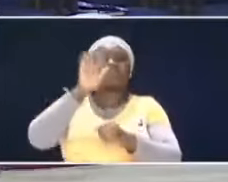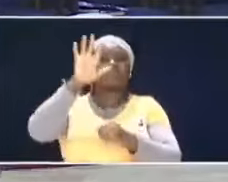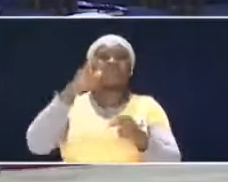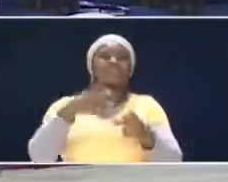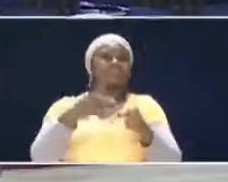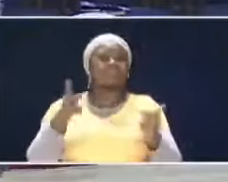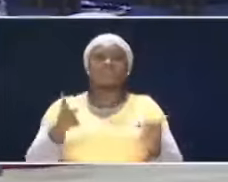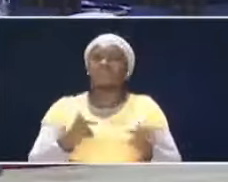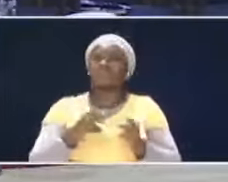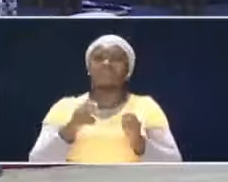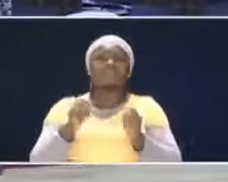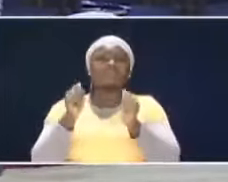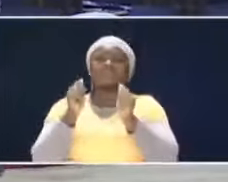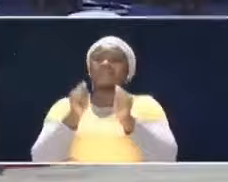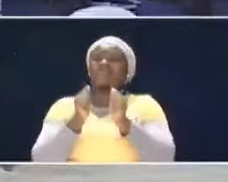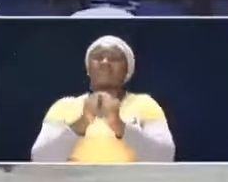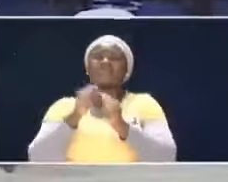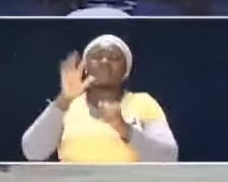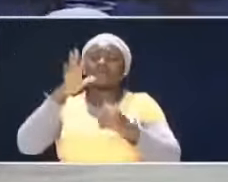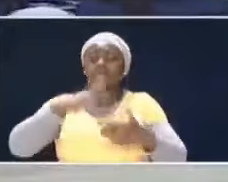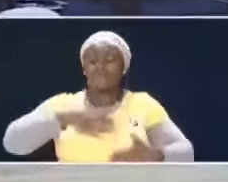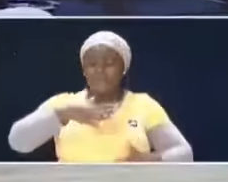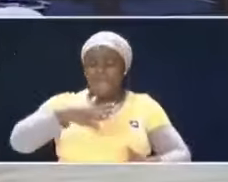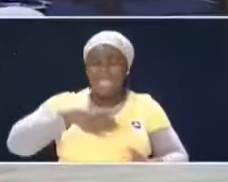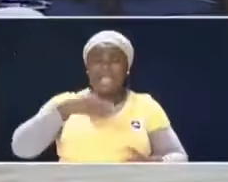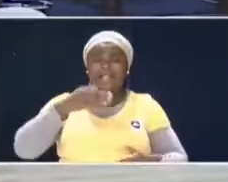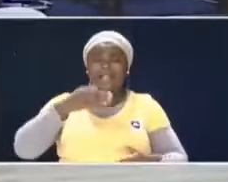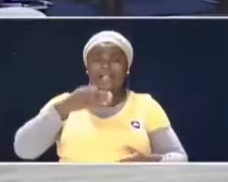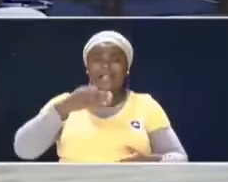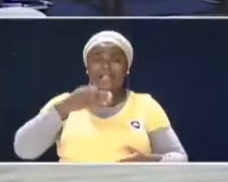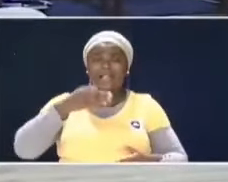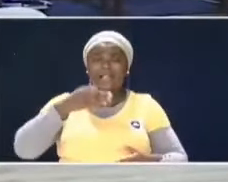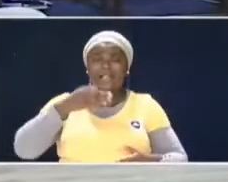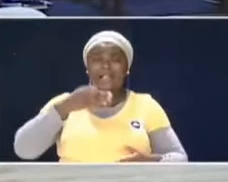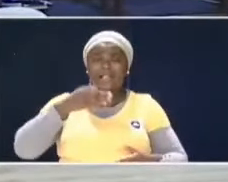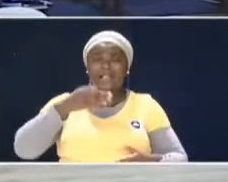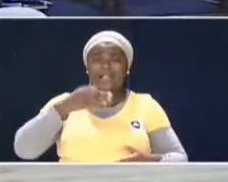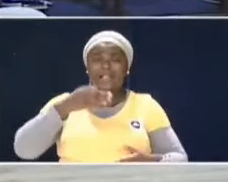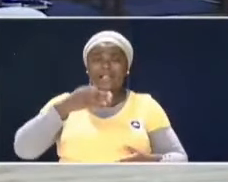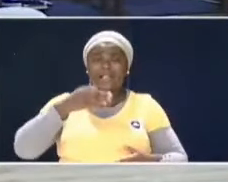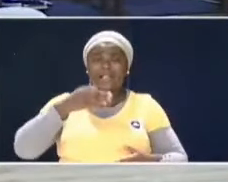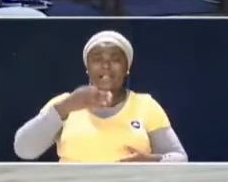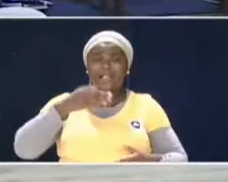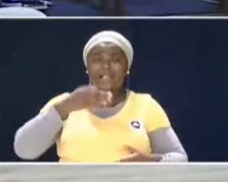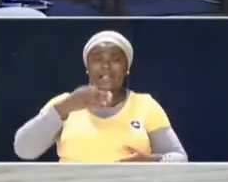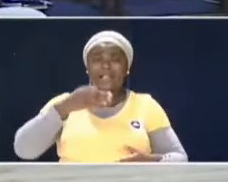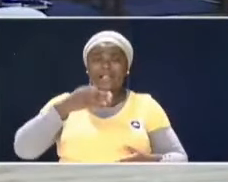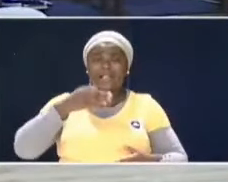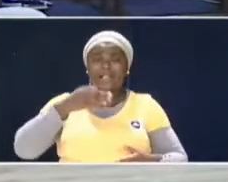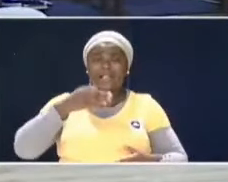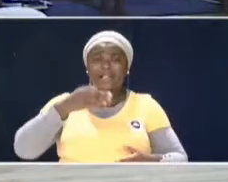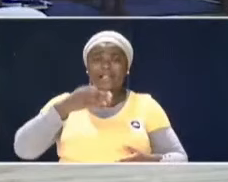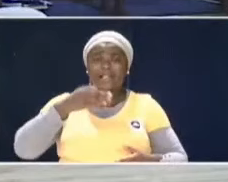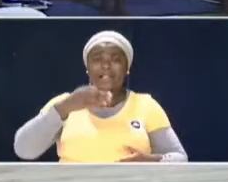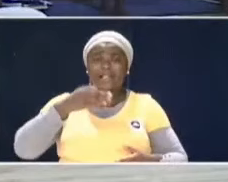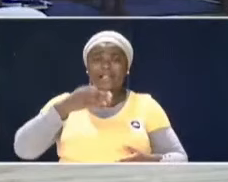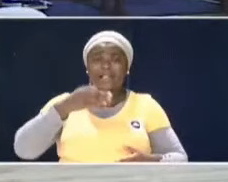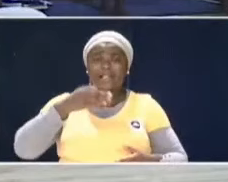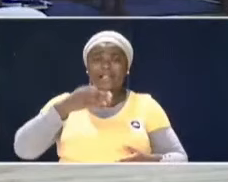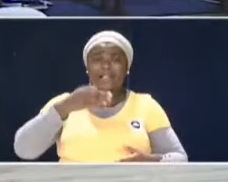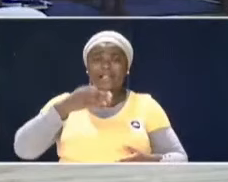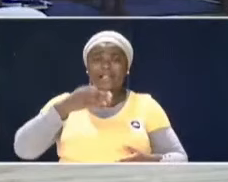Place with your breath of life, that's how I come alive.